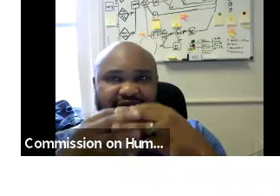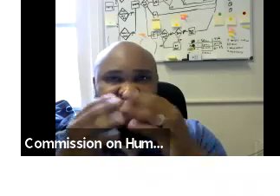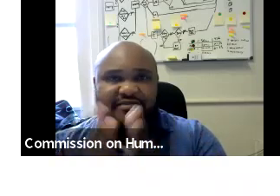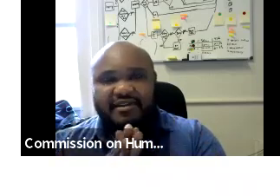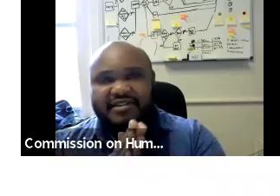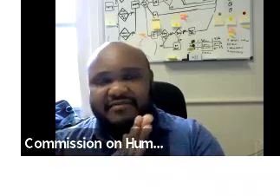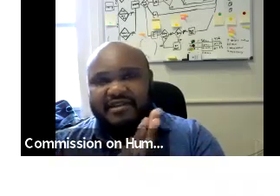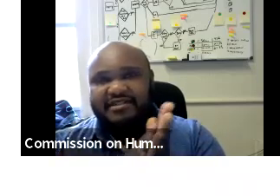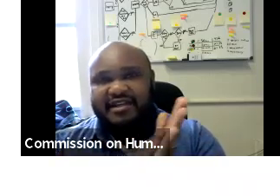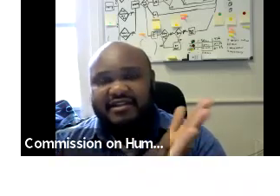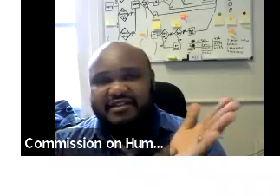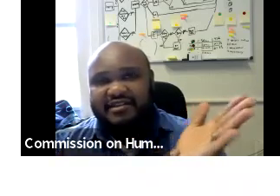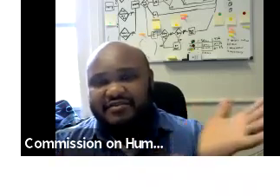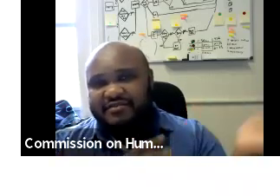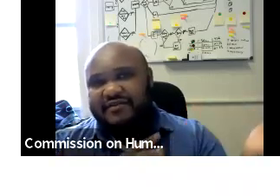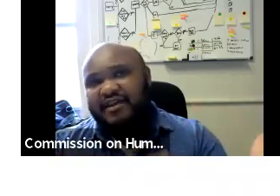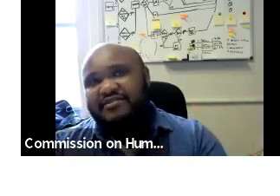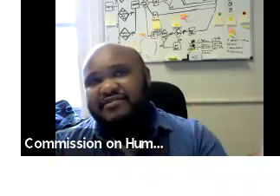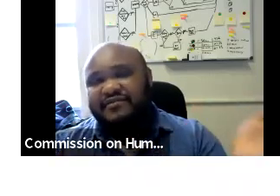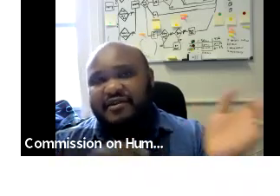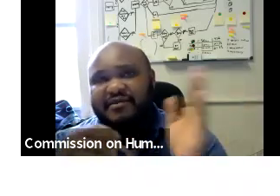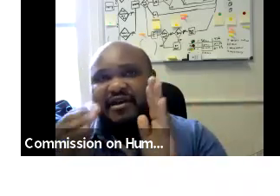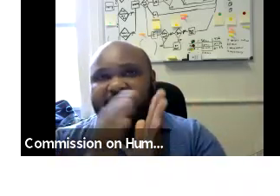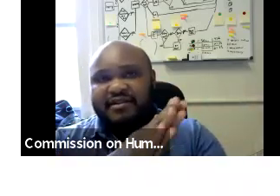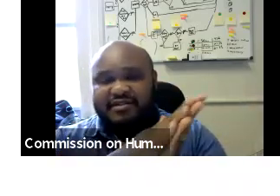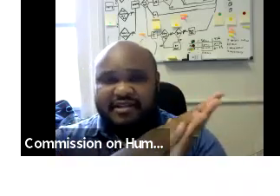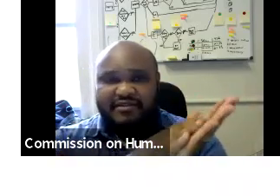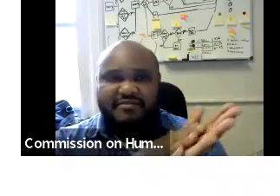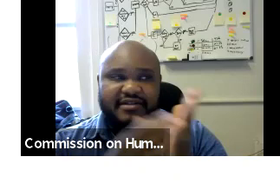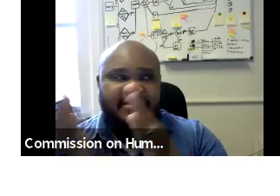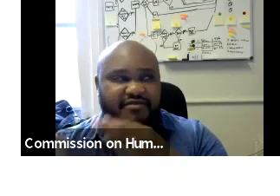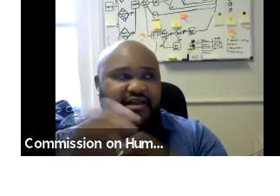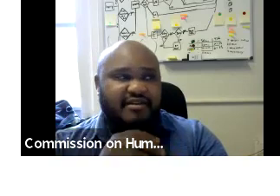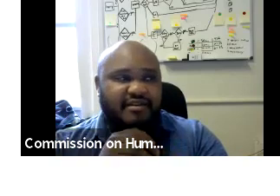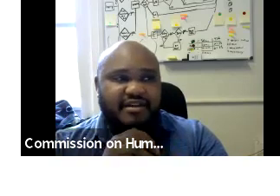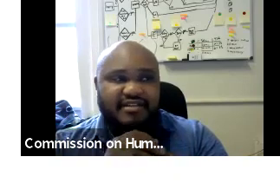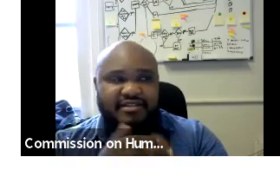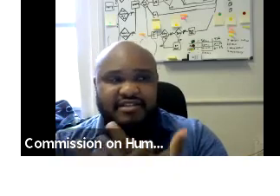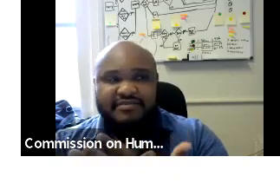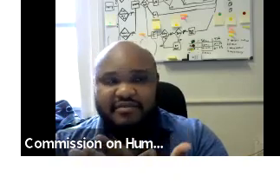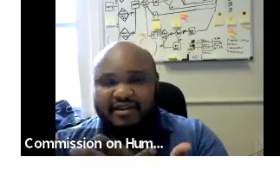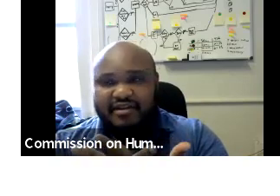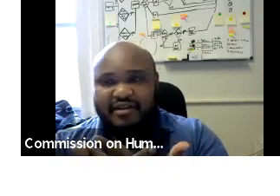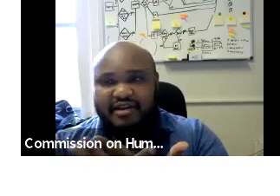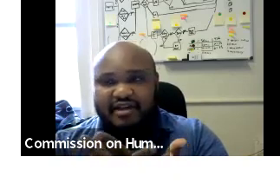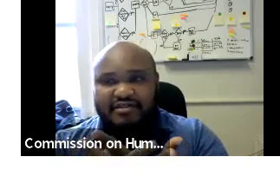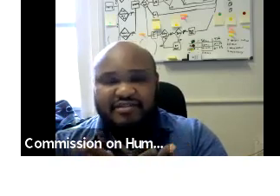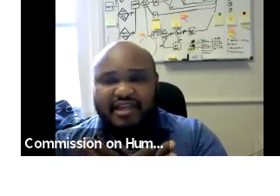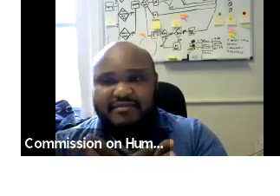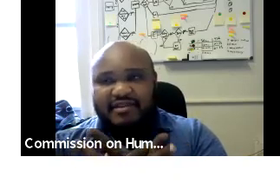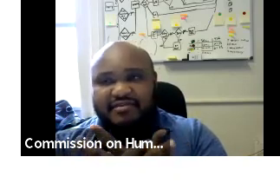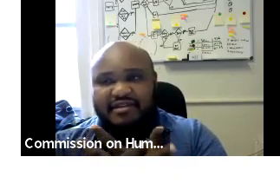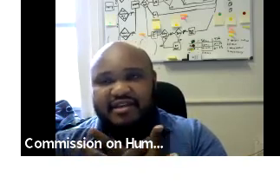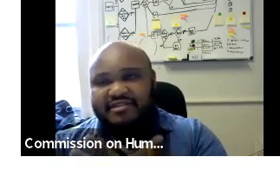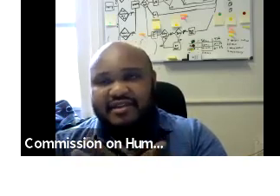means supporting somebody's change in social factors from one gender expression to another, such as supporting a chosen